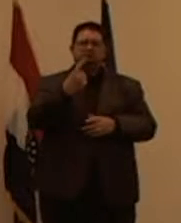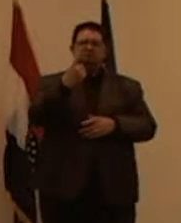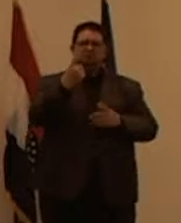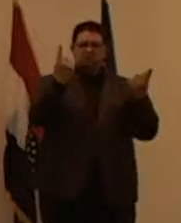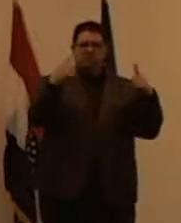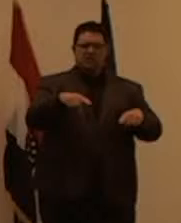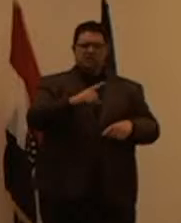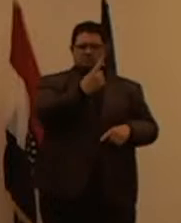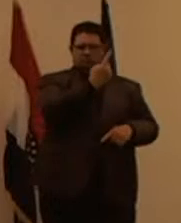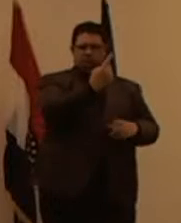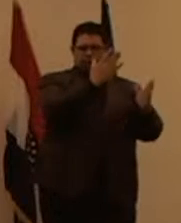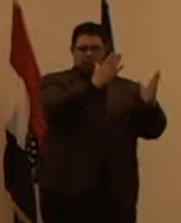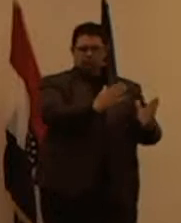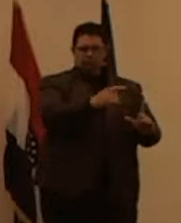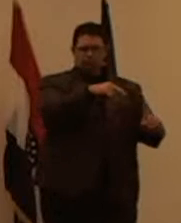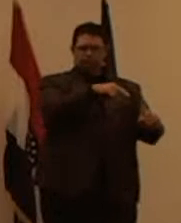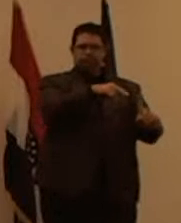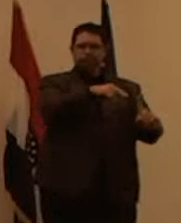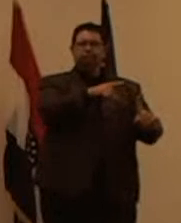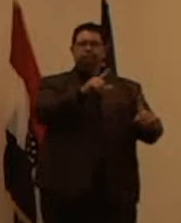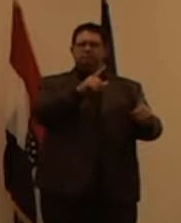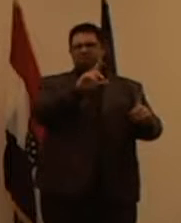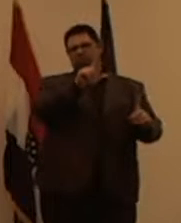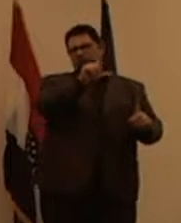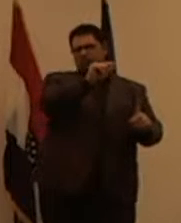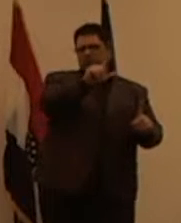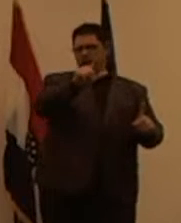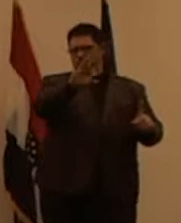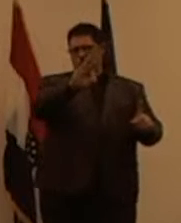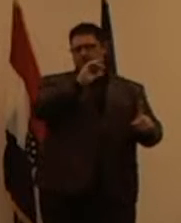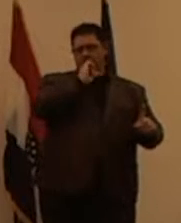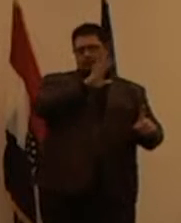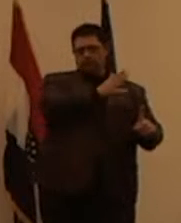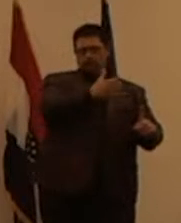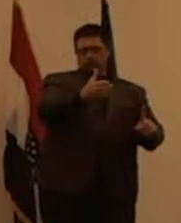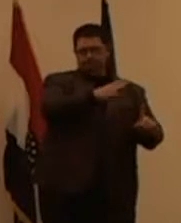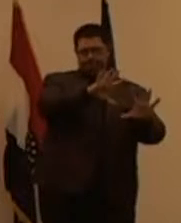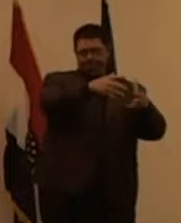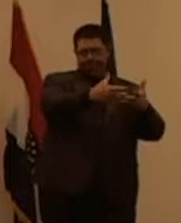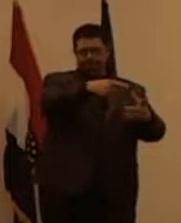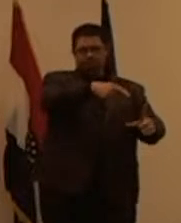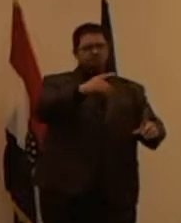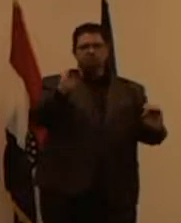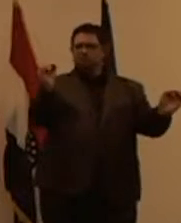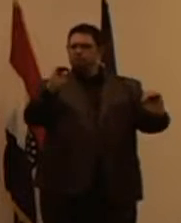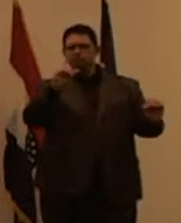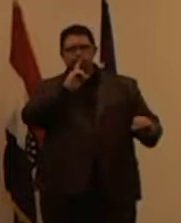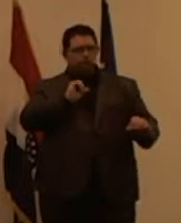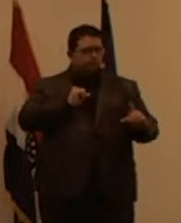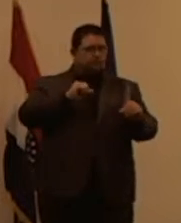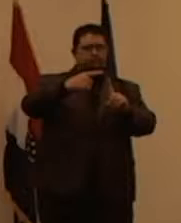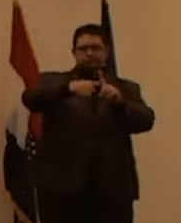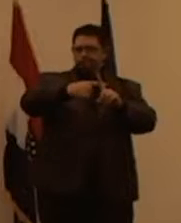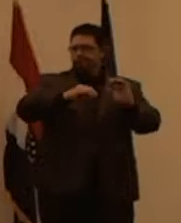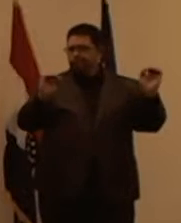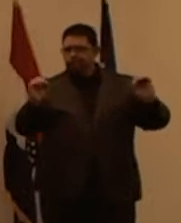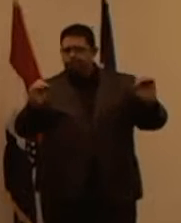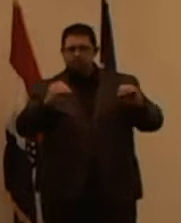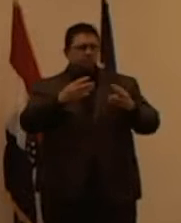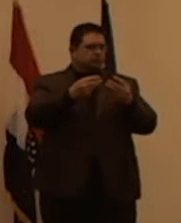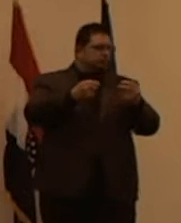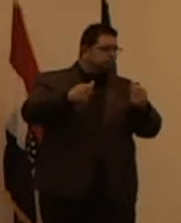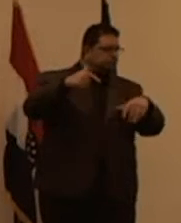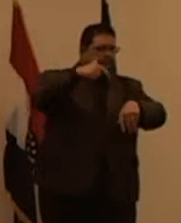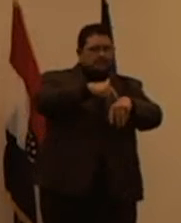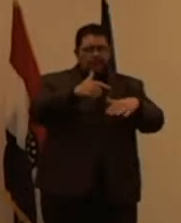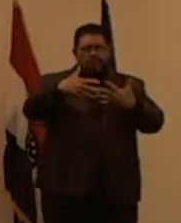one individual in the 20 to 29-year-old age group who was asymptomatic, spending time at many different